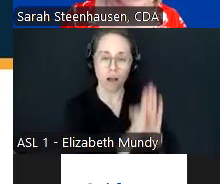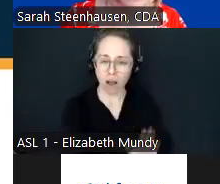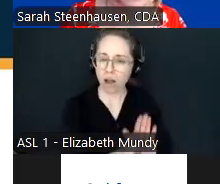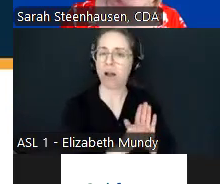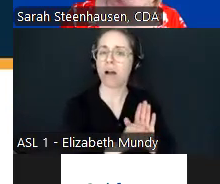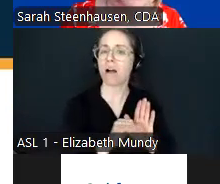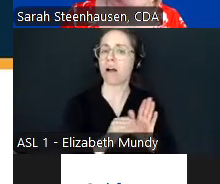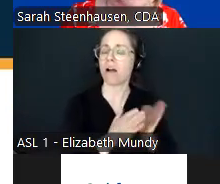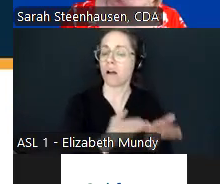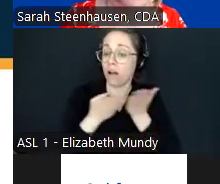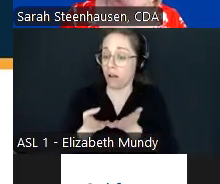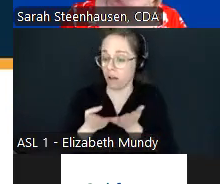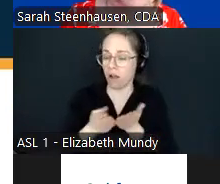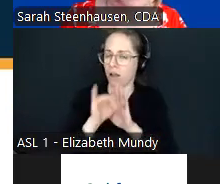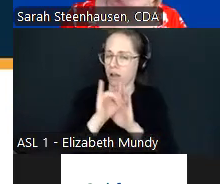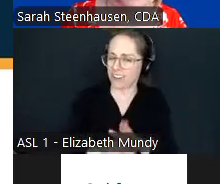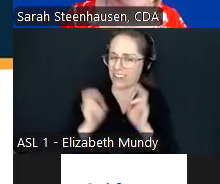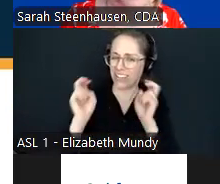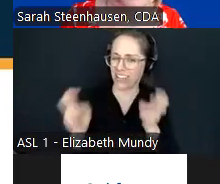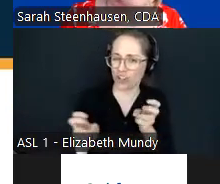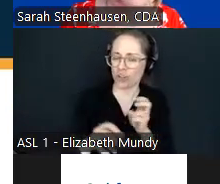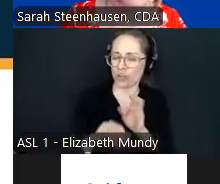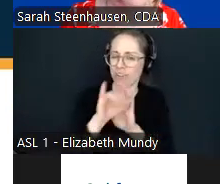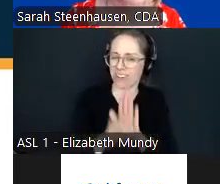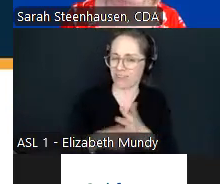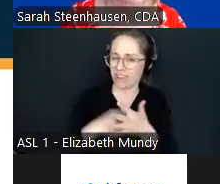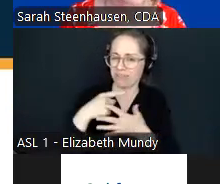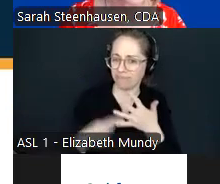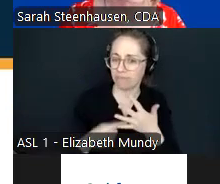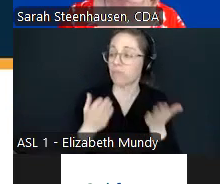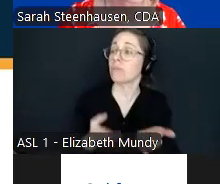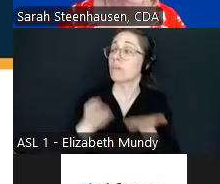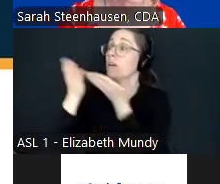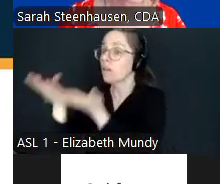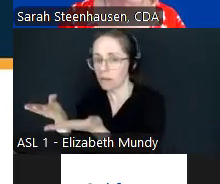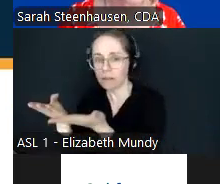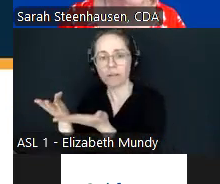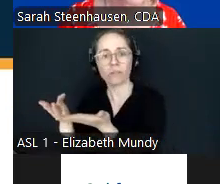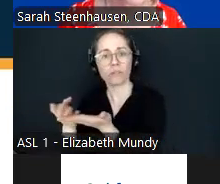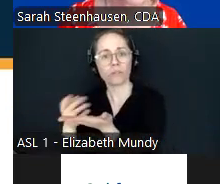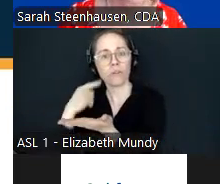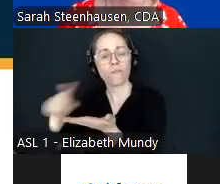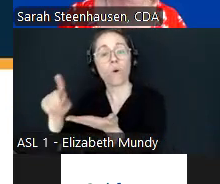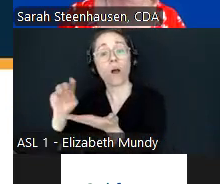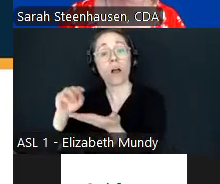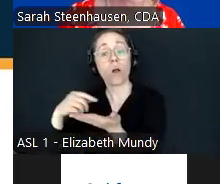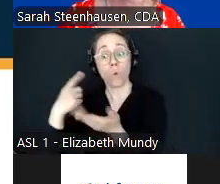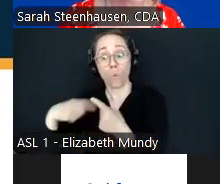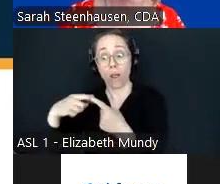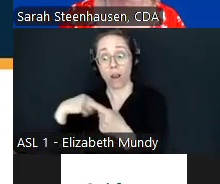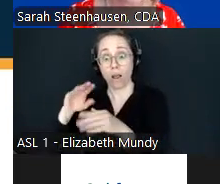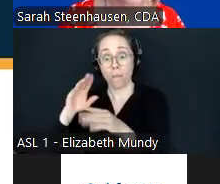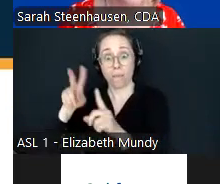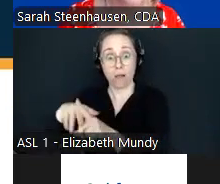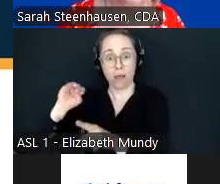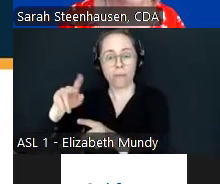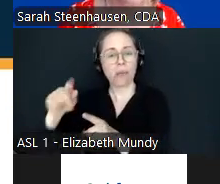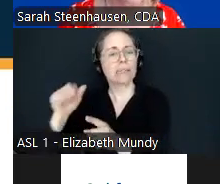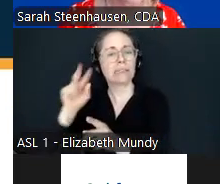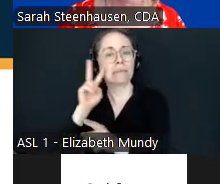forward as we implement the MPA. And again, this is kind of the concept is this is the master plan is a